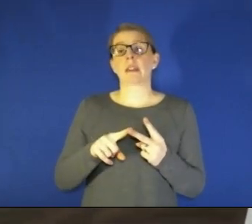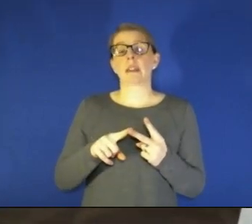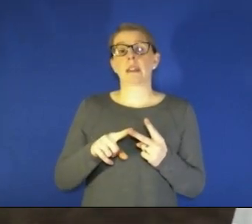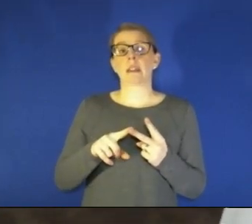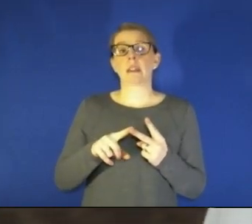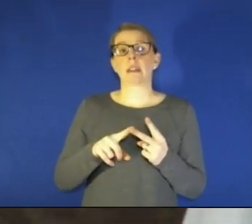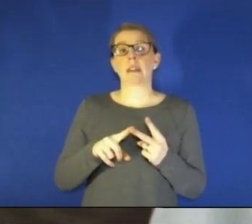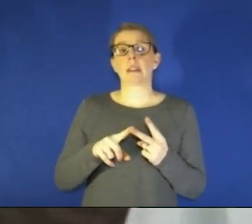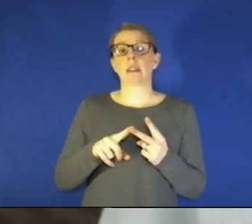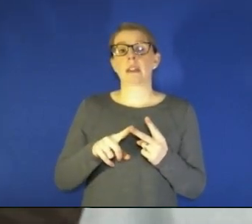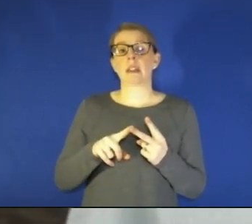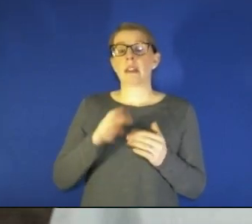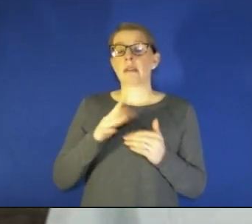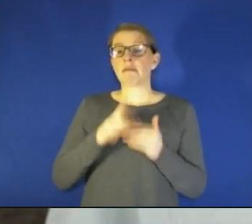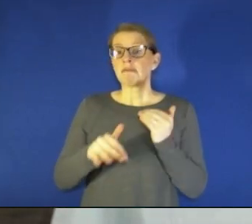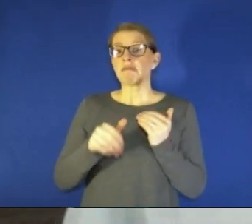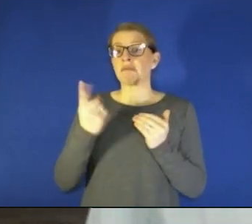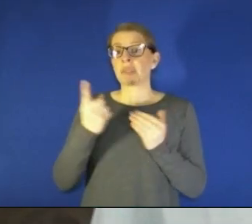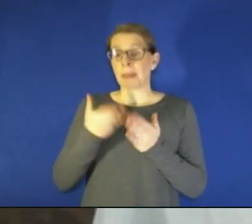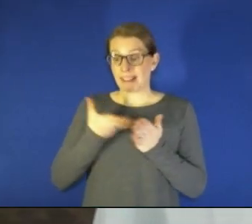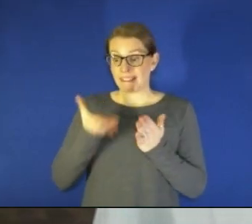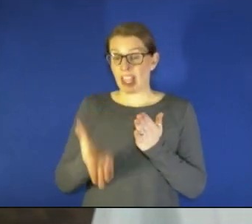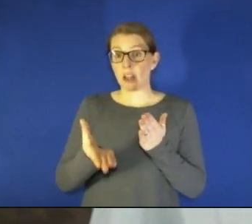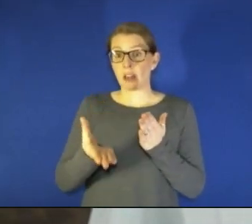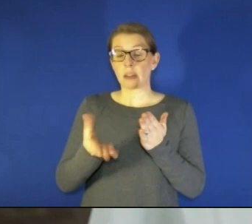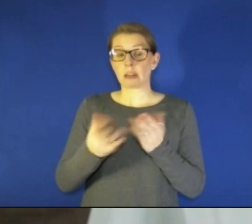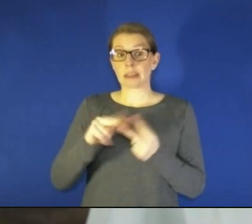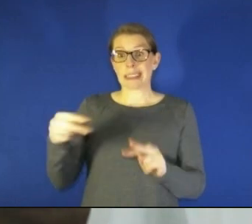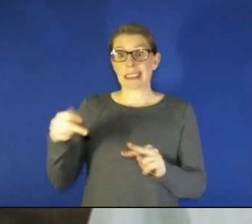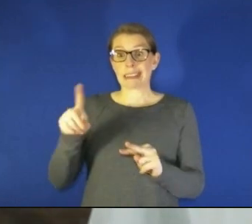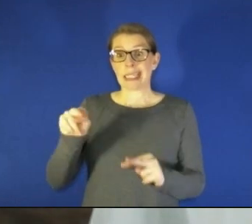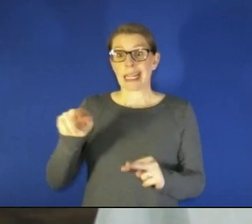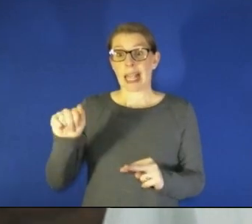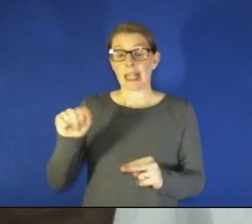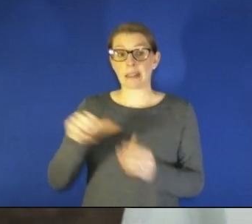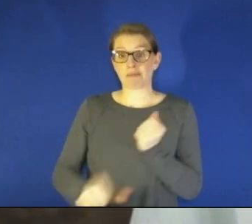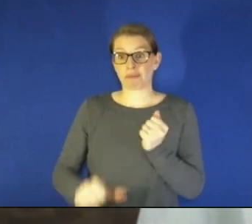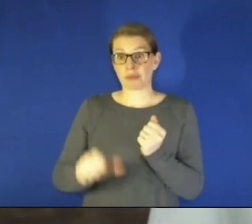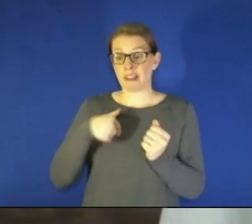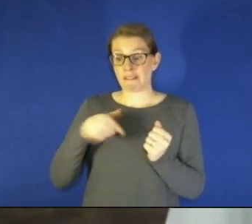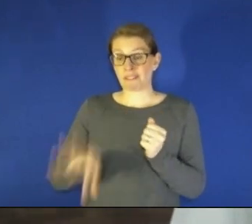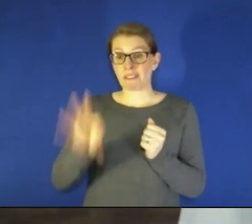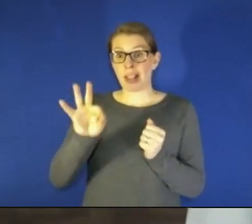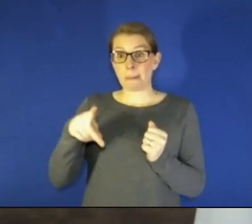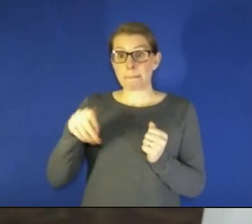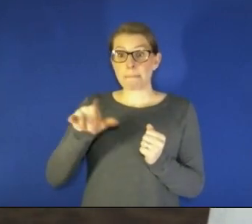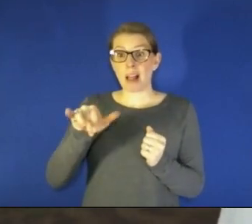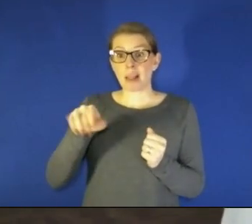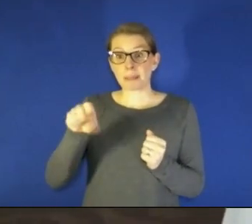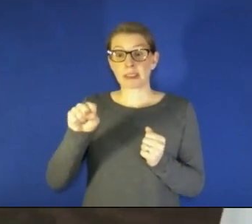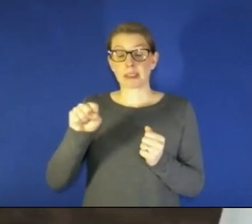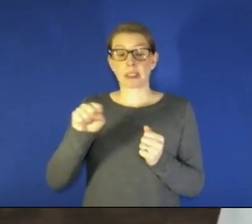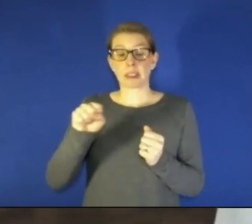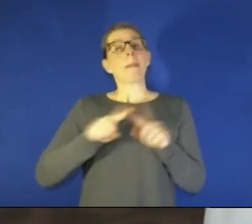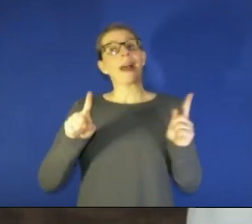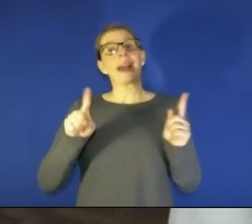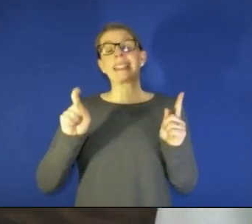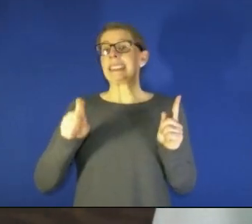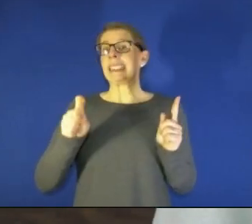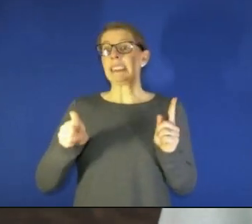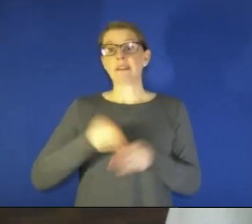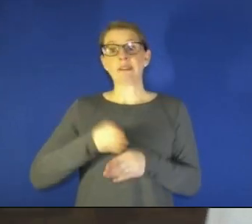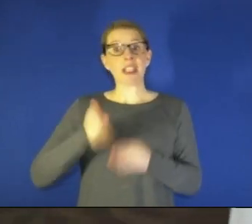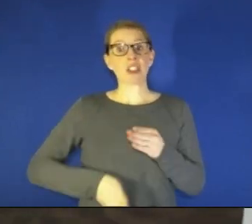which can help us diagnose colon cancer and maybe a few polyps. So the best test is the one which gets done. So pick one of these and